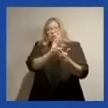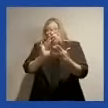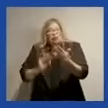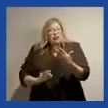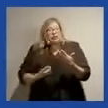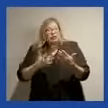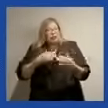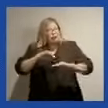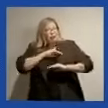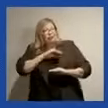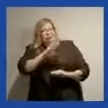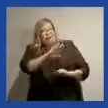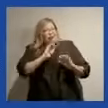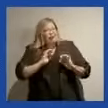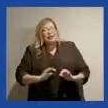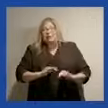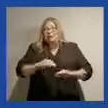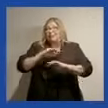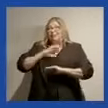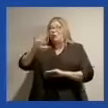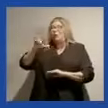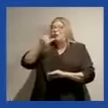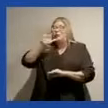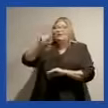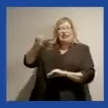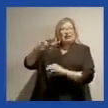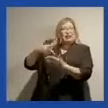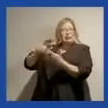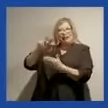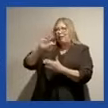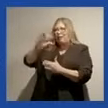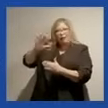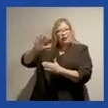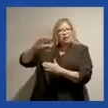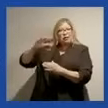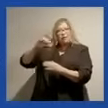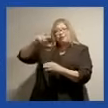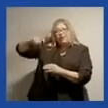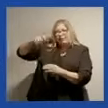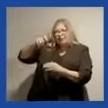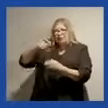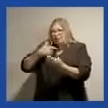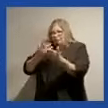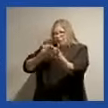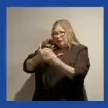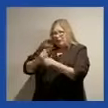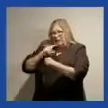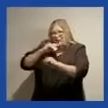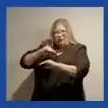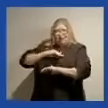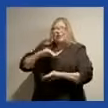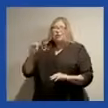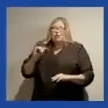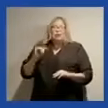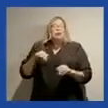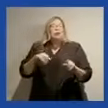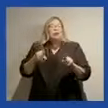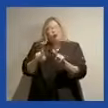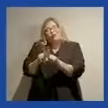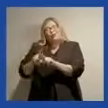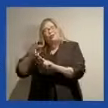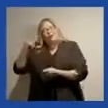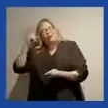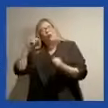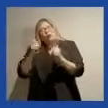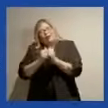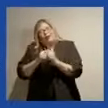customers, meaning giving taxpayers a voice in terms of their needs and government's